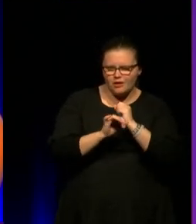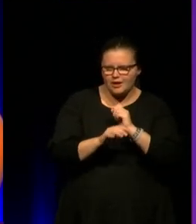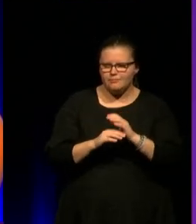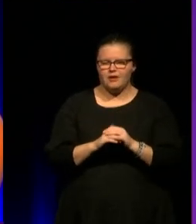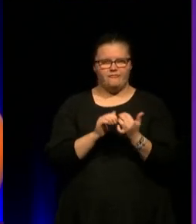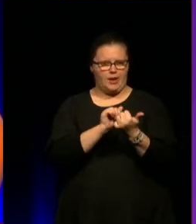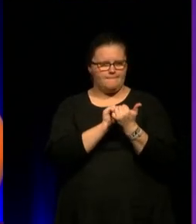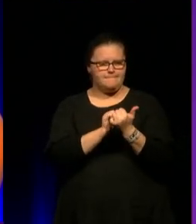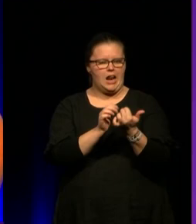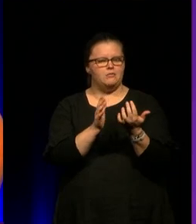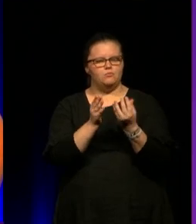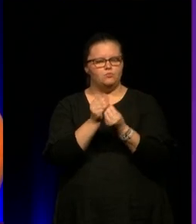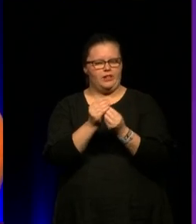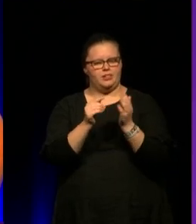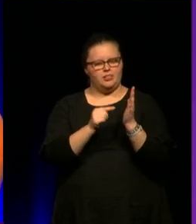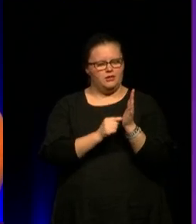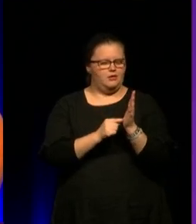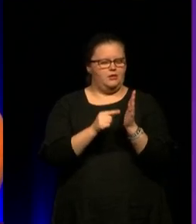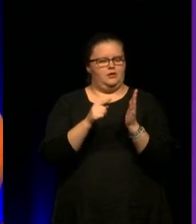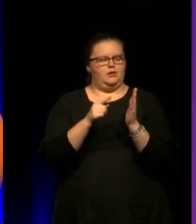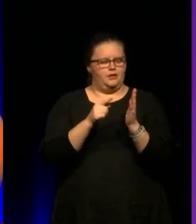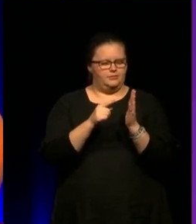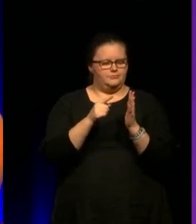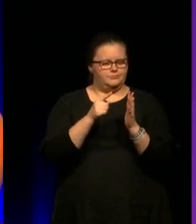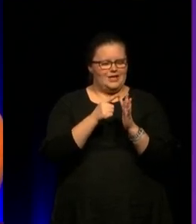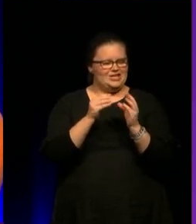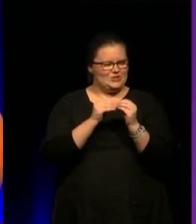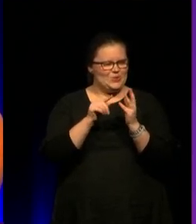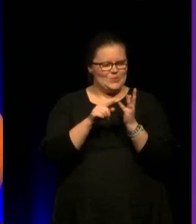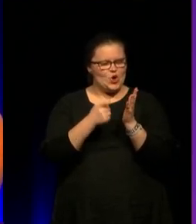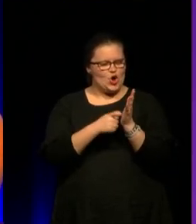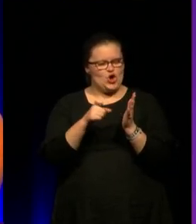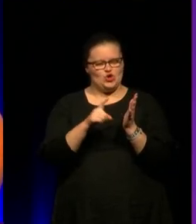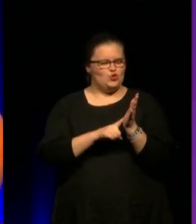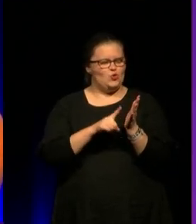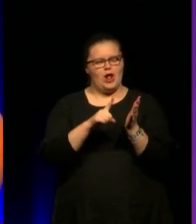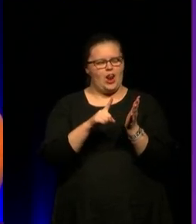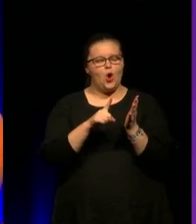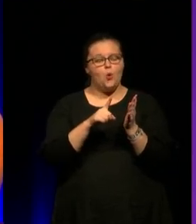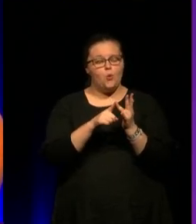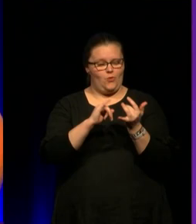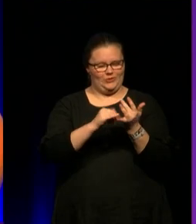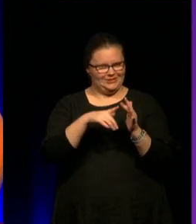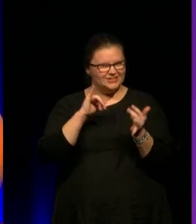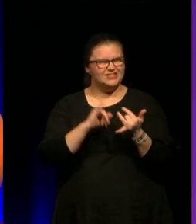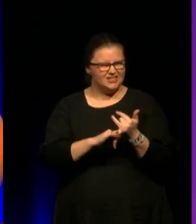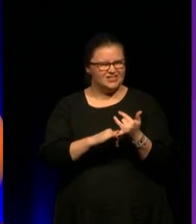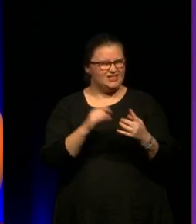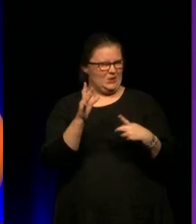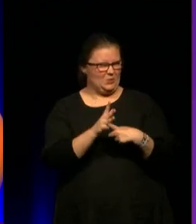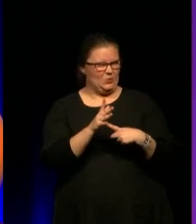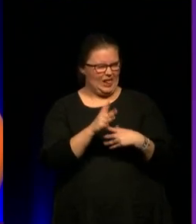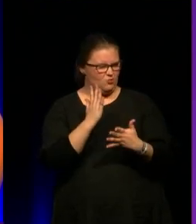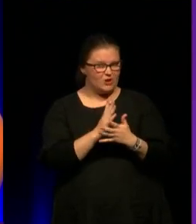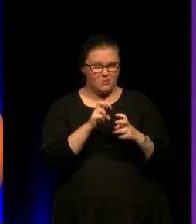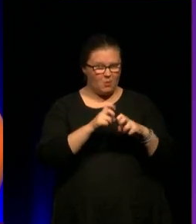partnership around tuberculosis testing, which is a huge deal still in many parts of the world. And the core problem is testing. And